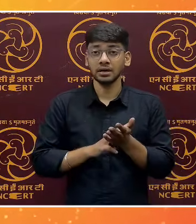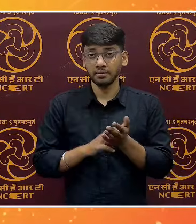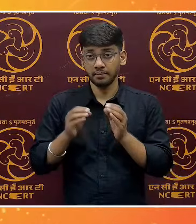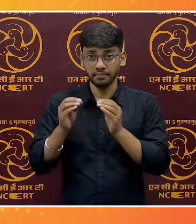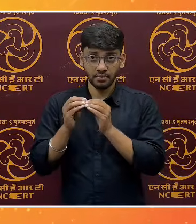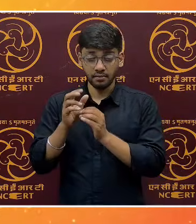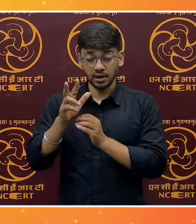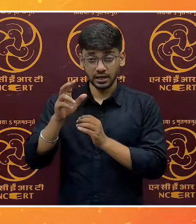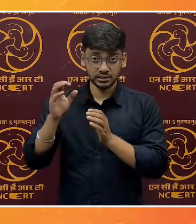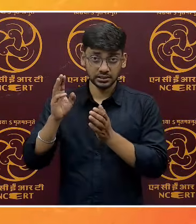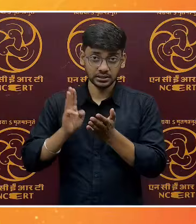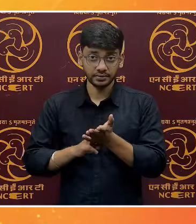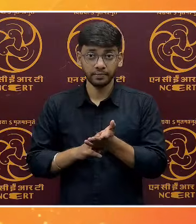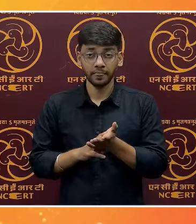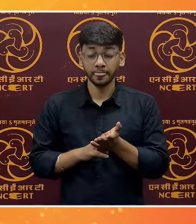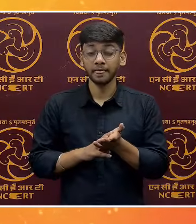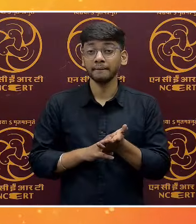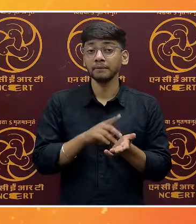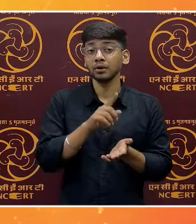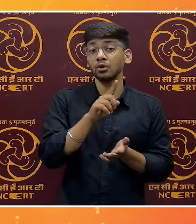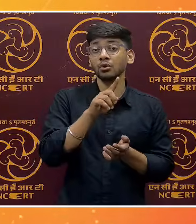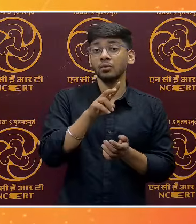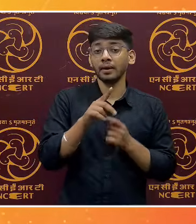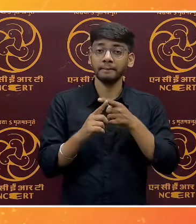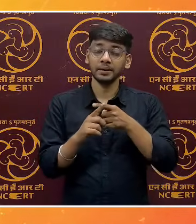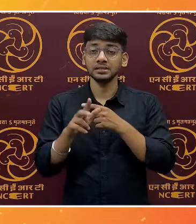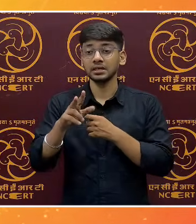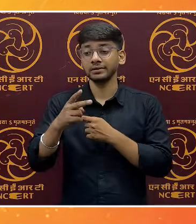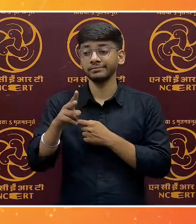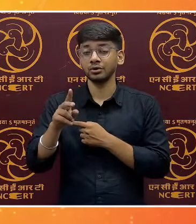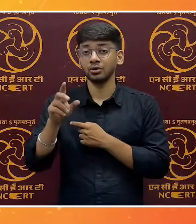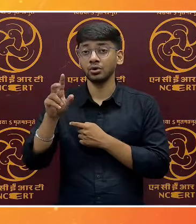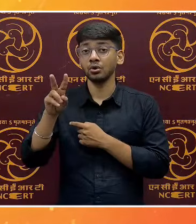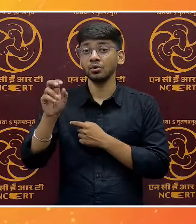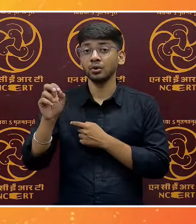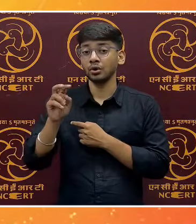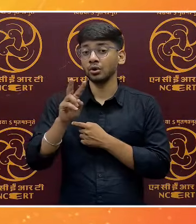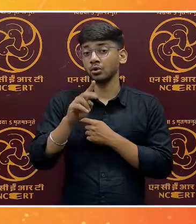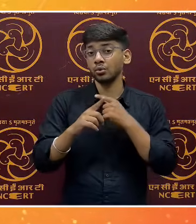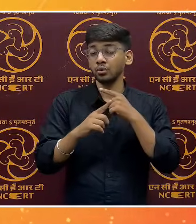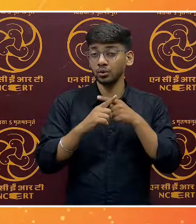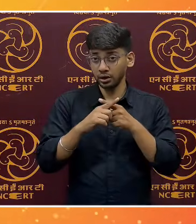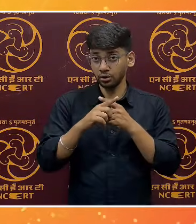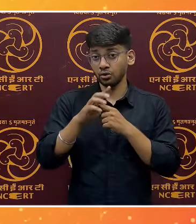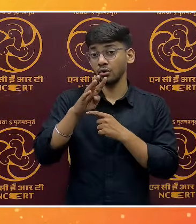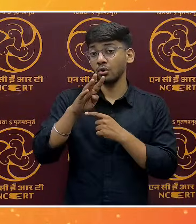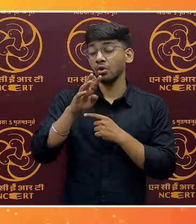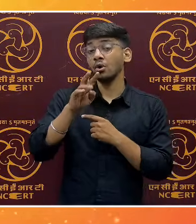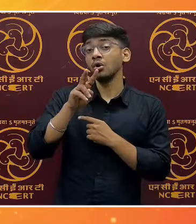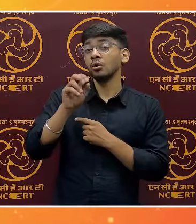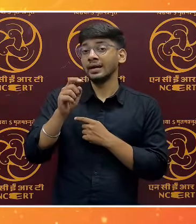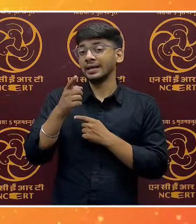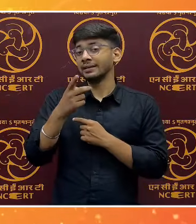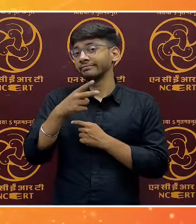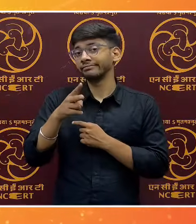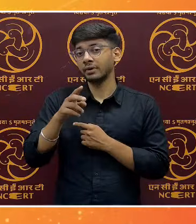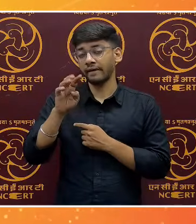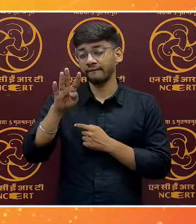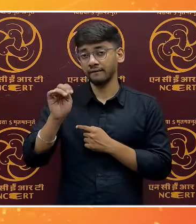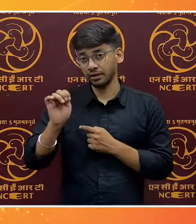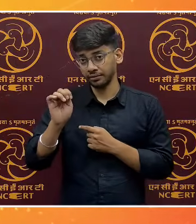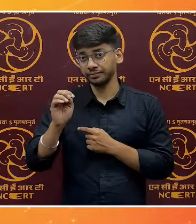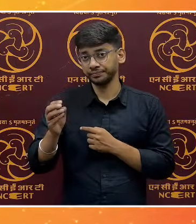8 centimeter. 12 plus 8 is 20. 2 into 20 is 40. So the correct answer is 40 centimeter. We